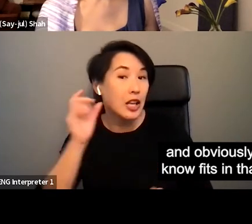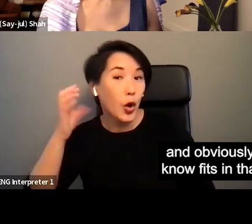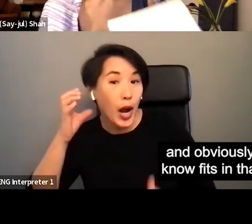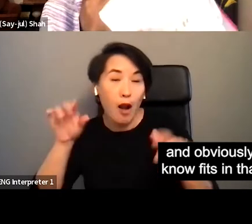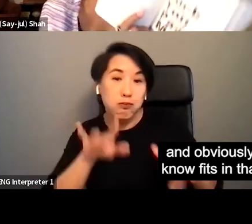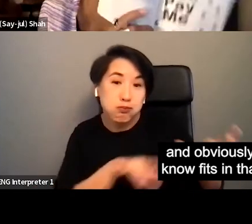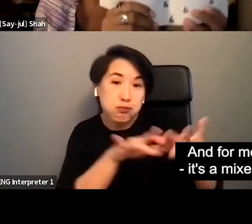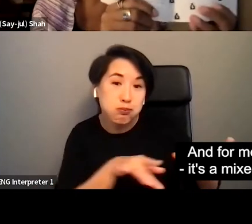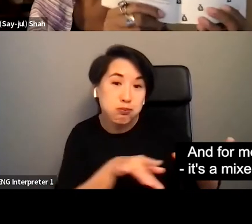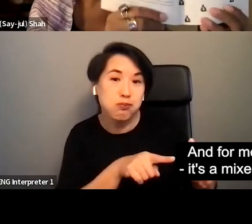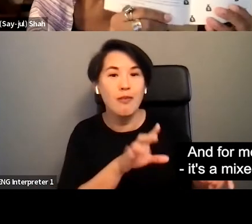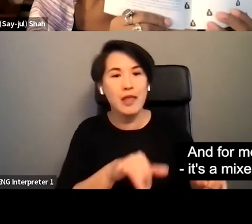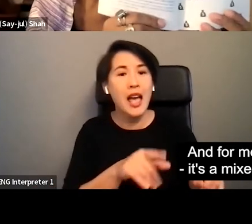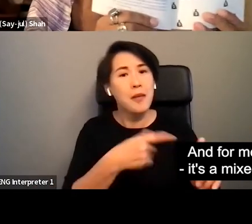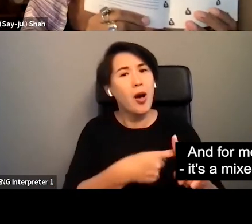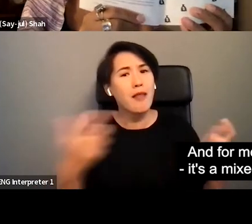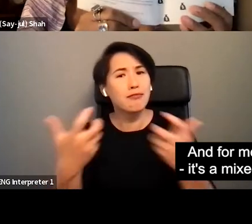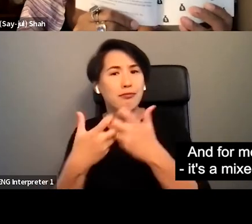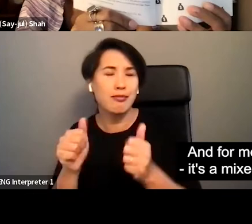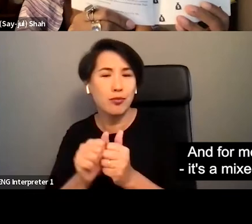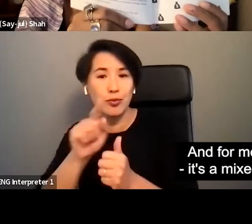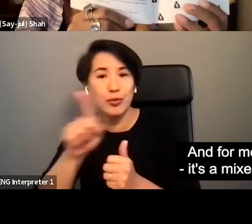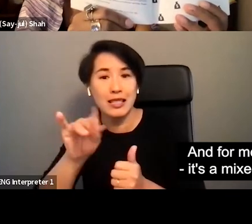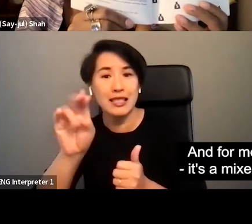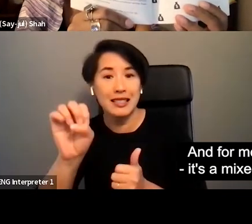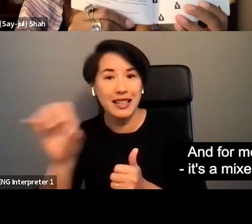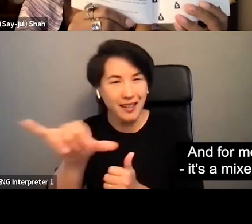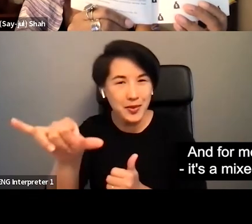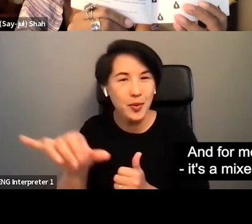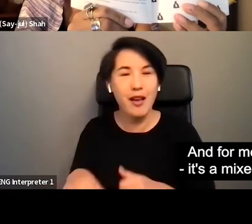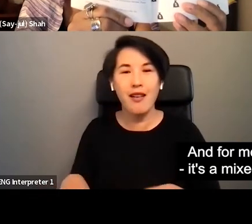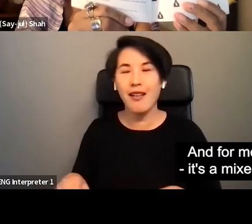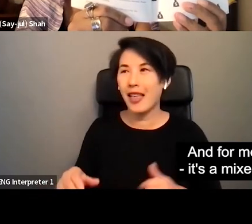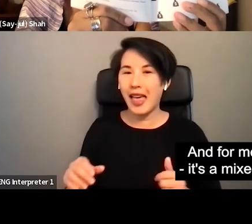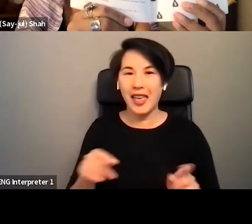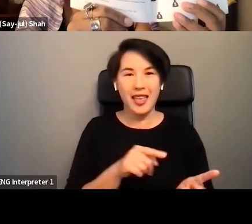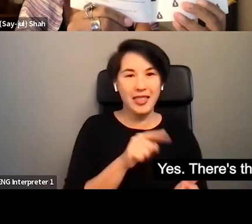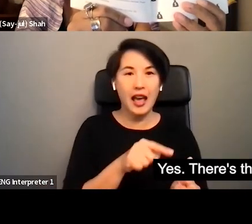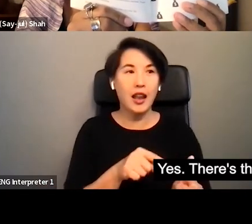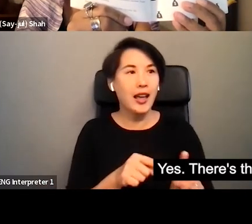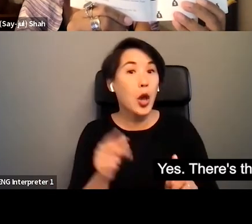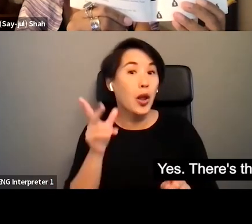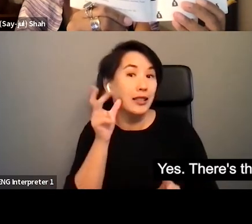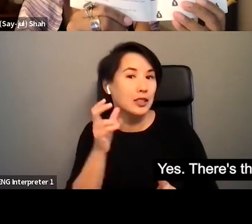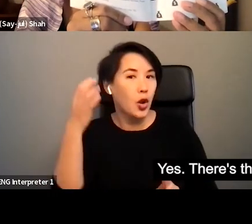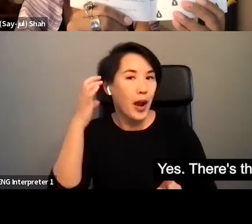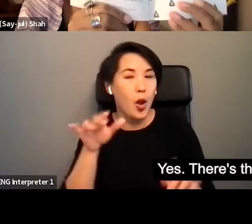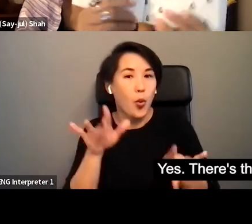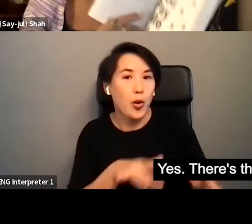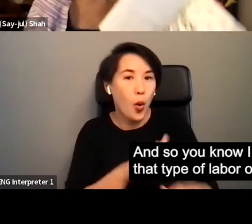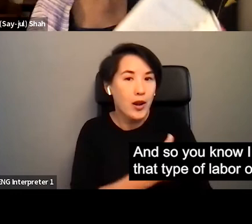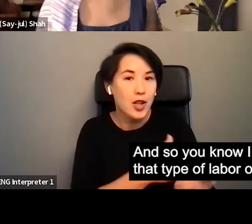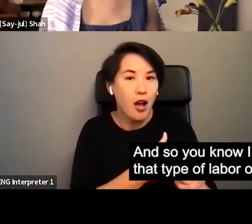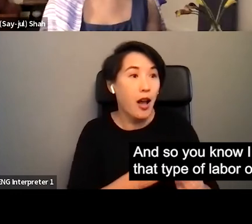fits in that lineage of zines. And for me, it's also like it's mixtape on paper. Yes, there's the fuck you